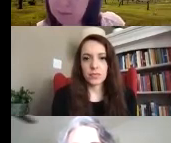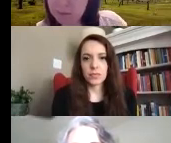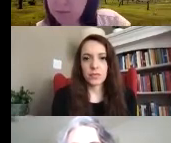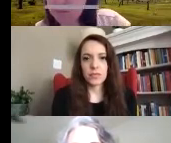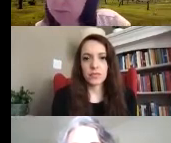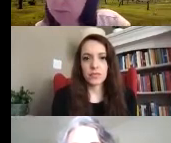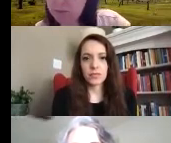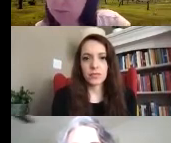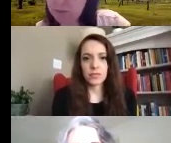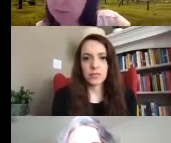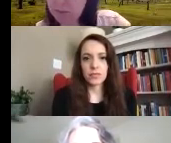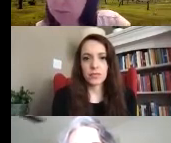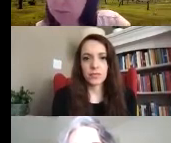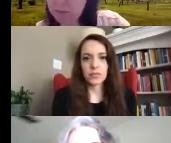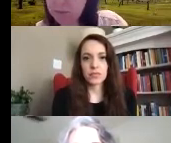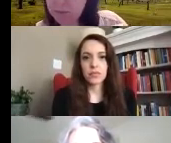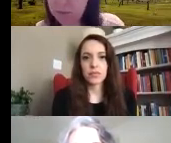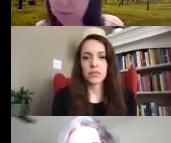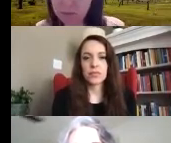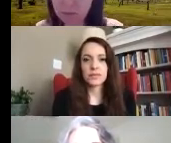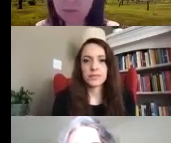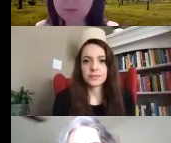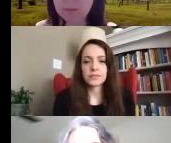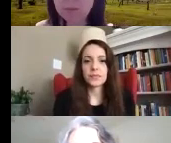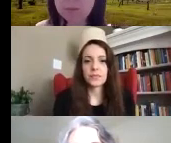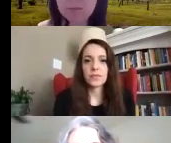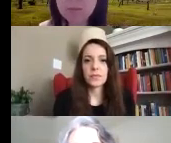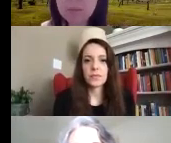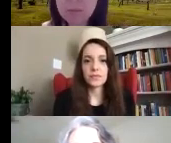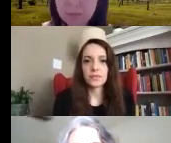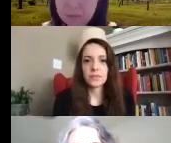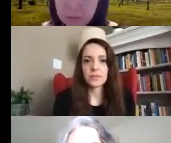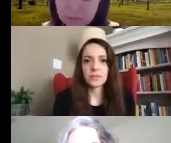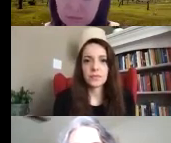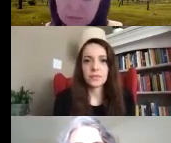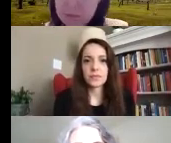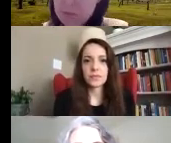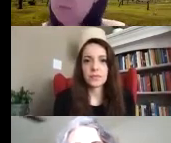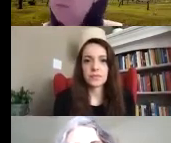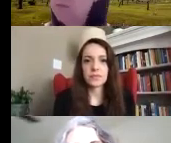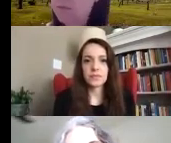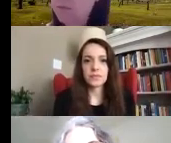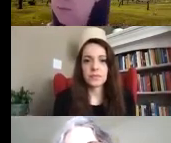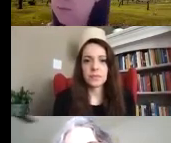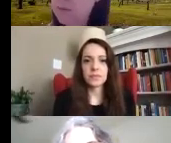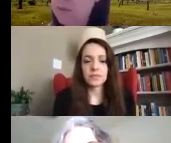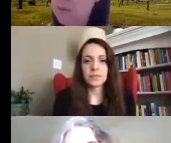the American Board of Anesthesiology. So the resident will get credit for their international